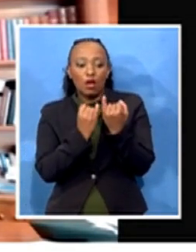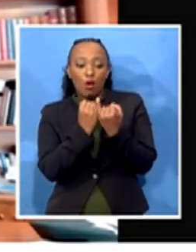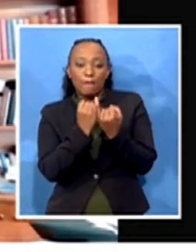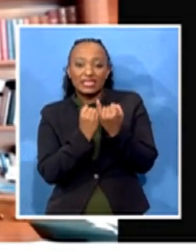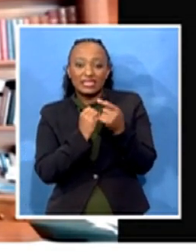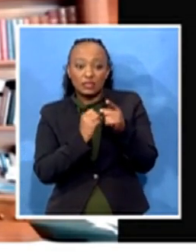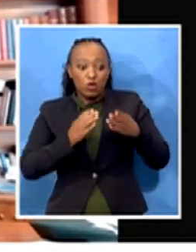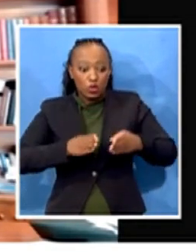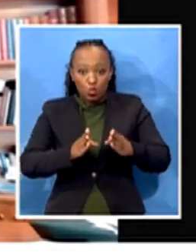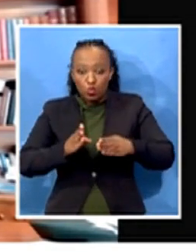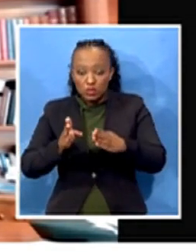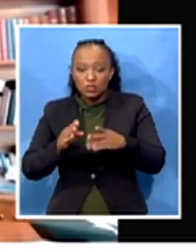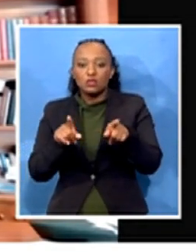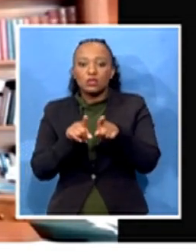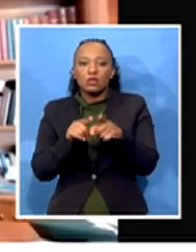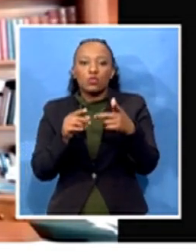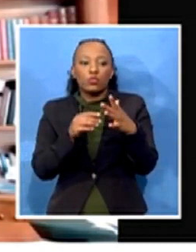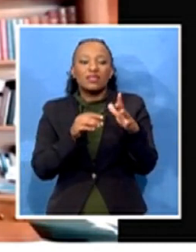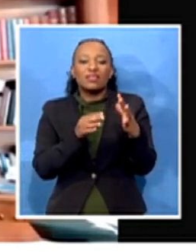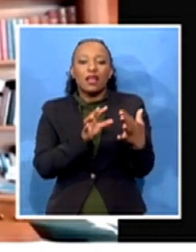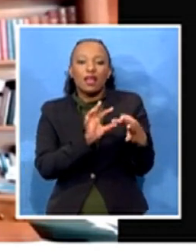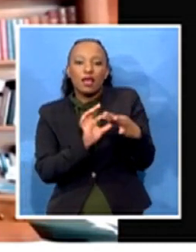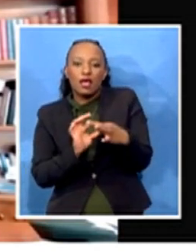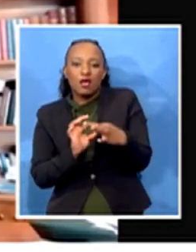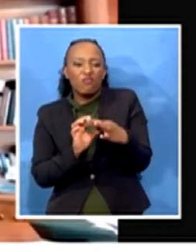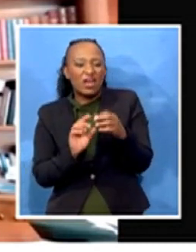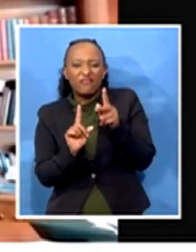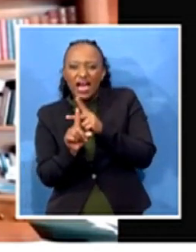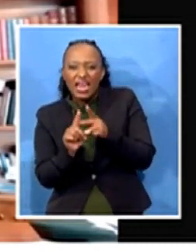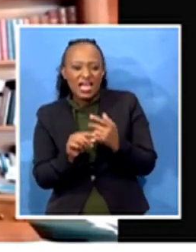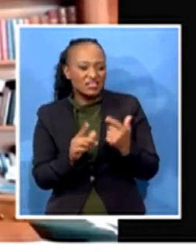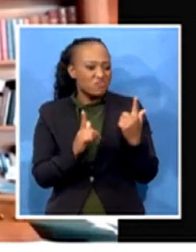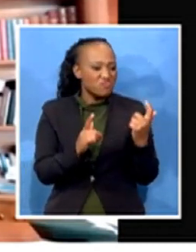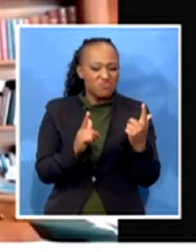associated acts of violence and criminality that we often see.